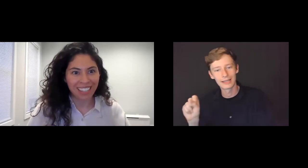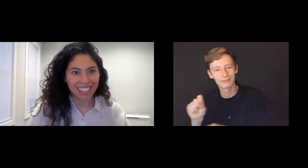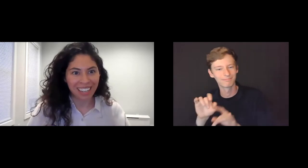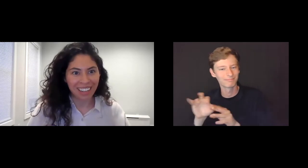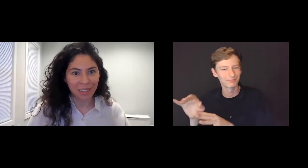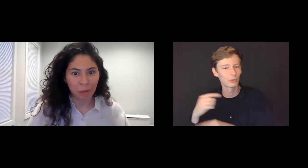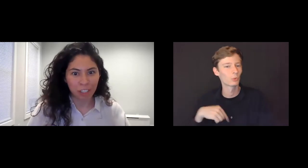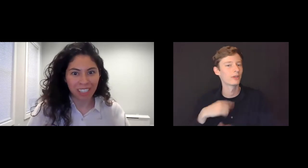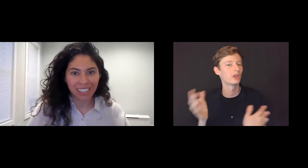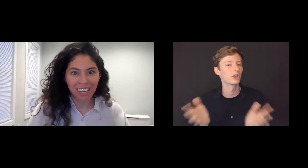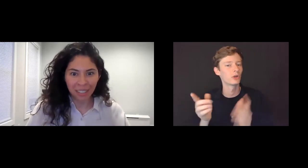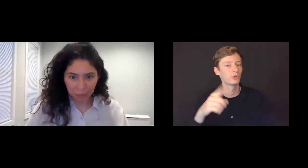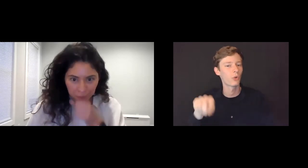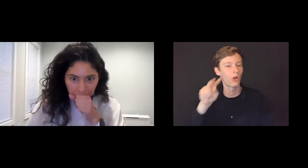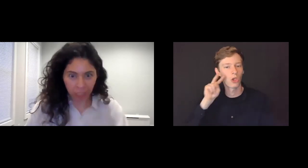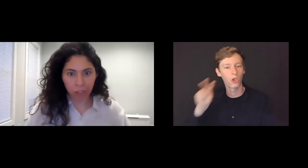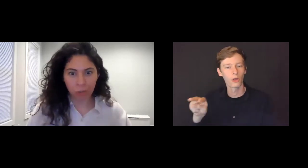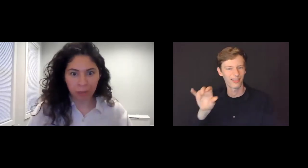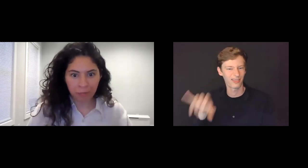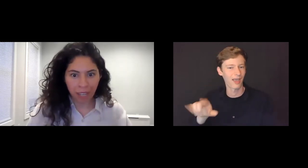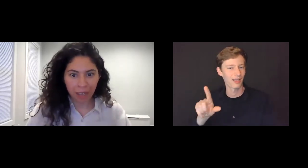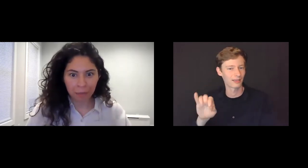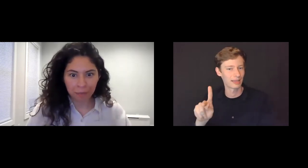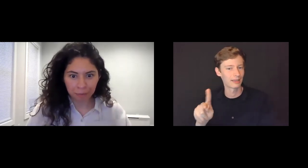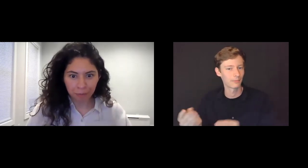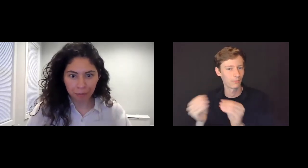on telehealth abortions. Excuse me.